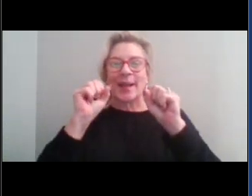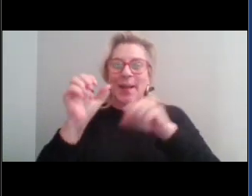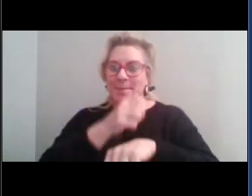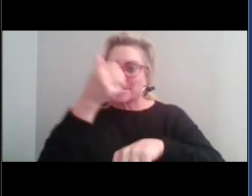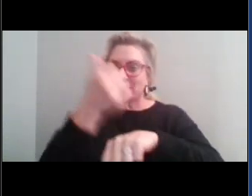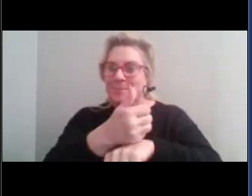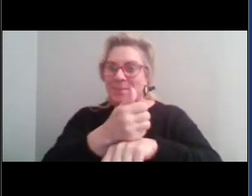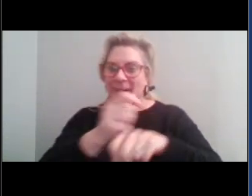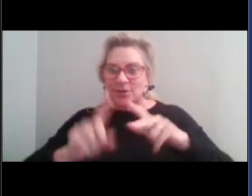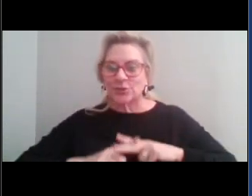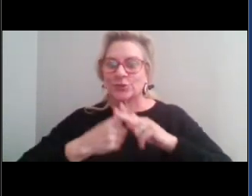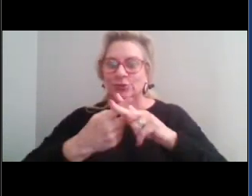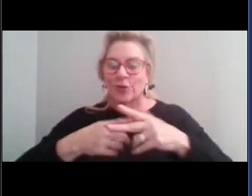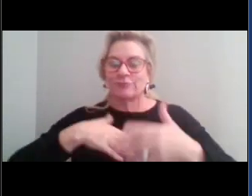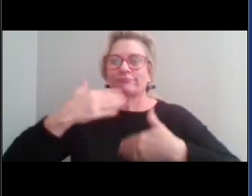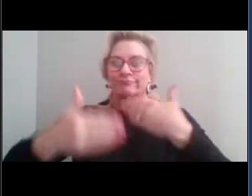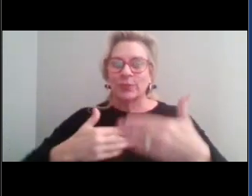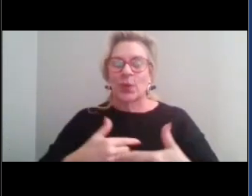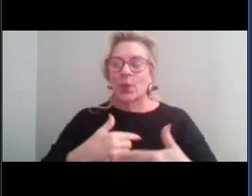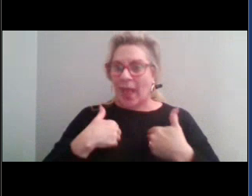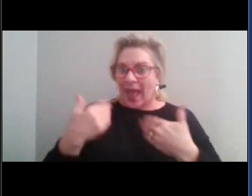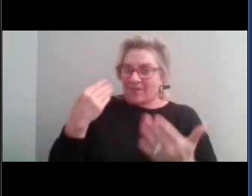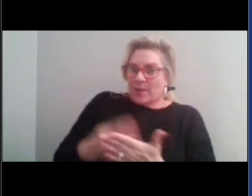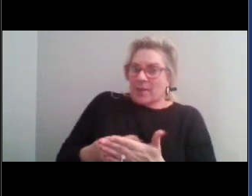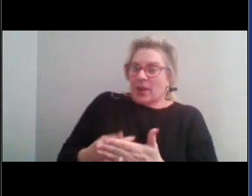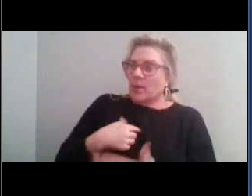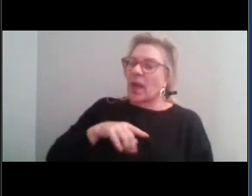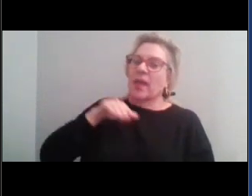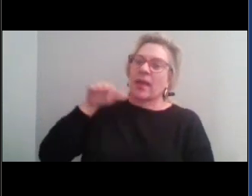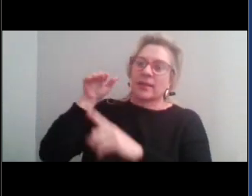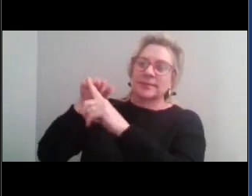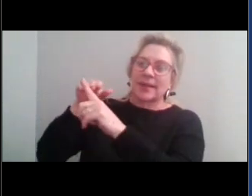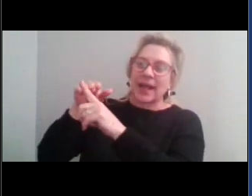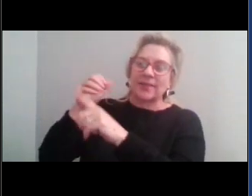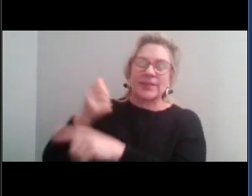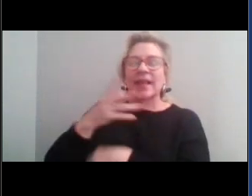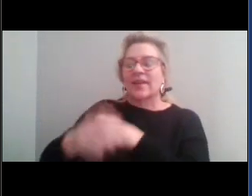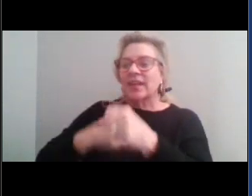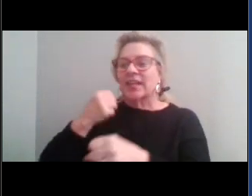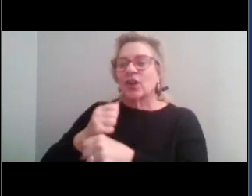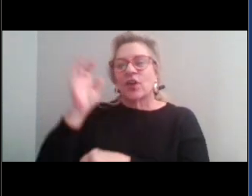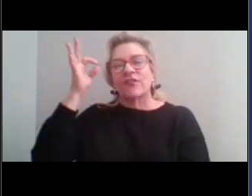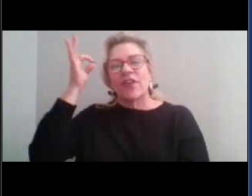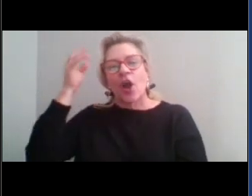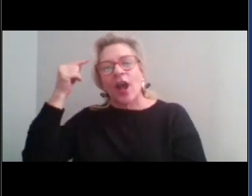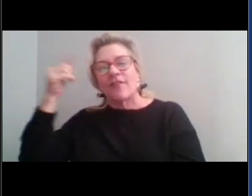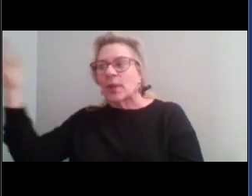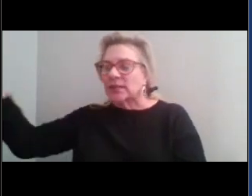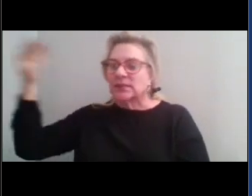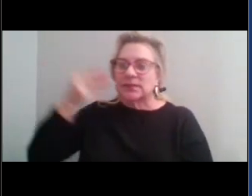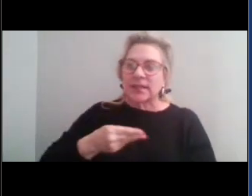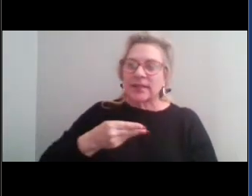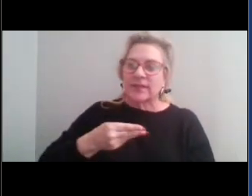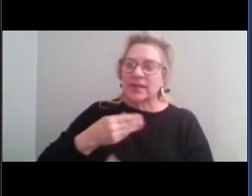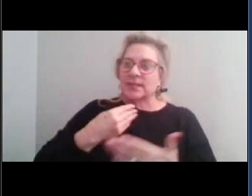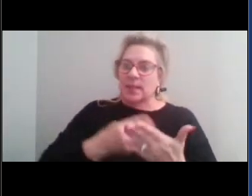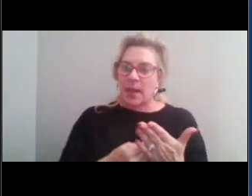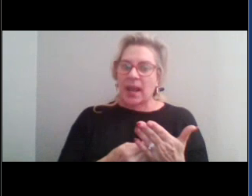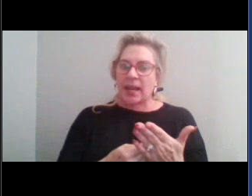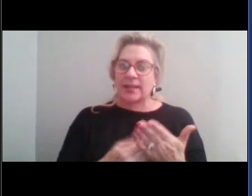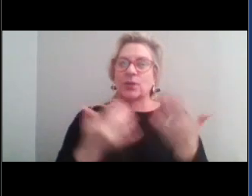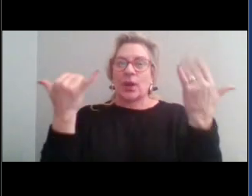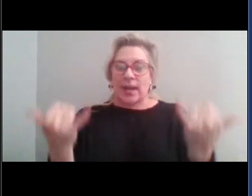now. We've been asking for money for the last several years for the federal government to step up and do its part.